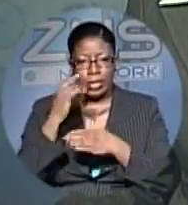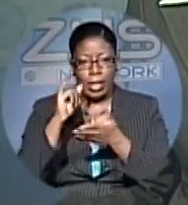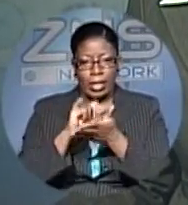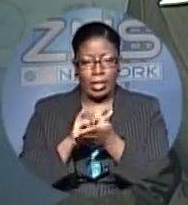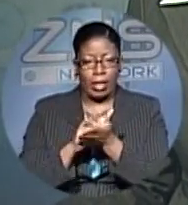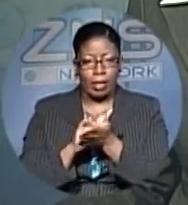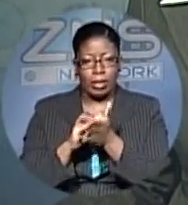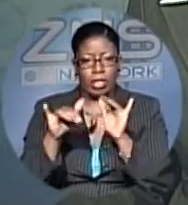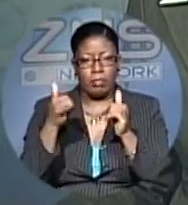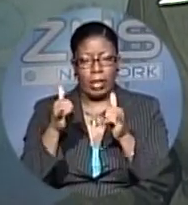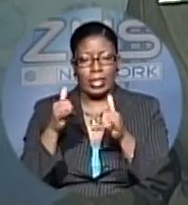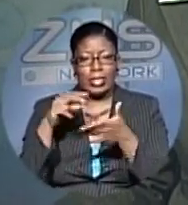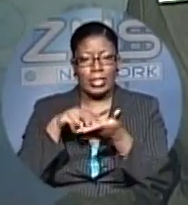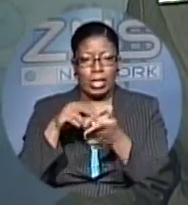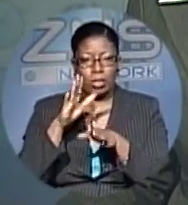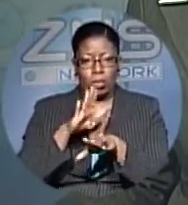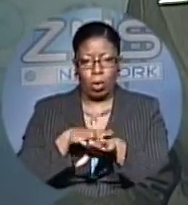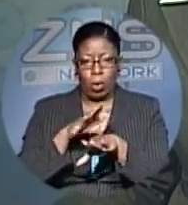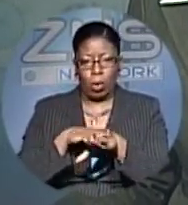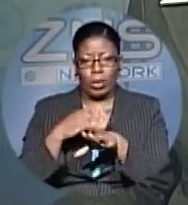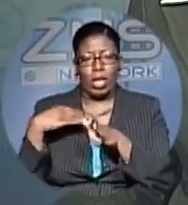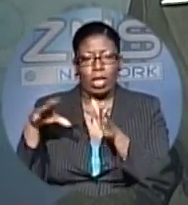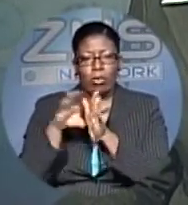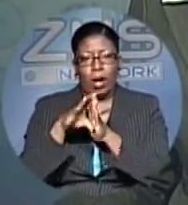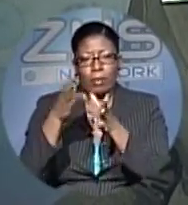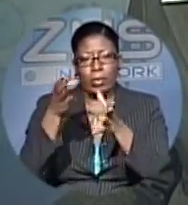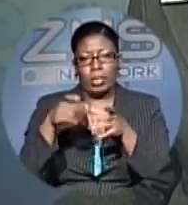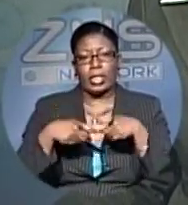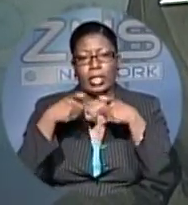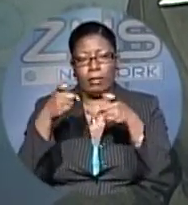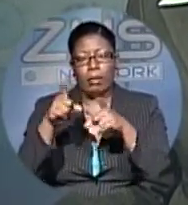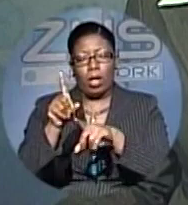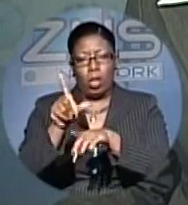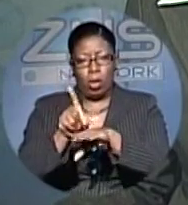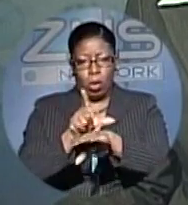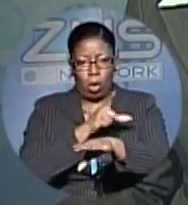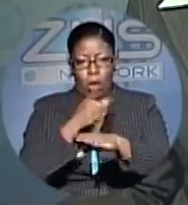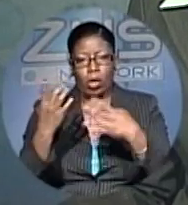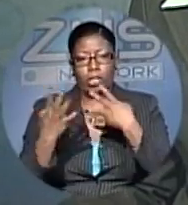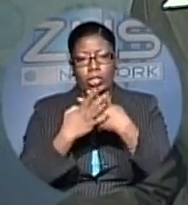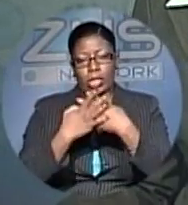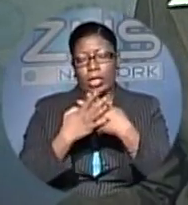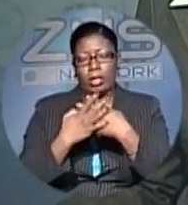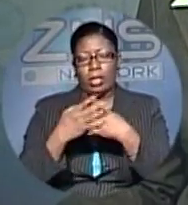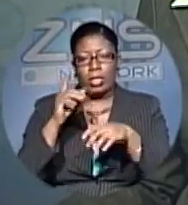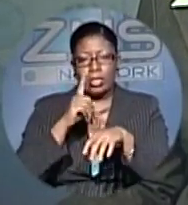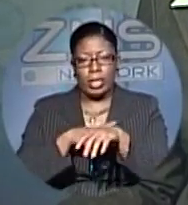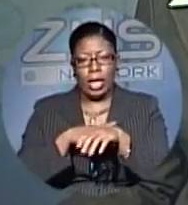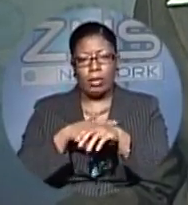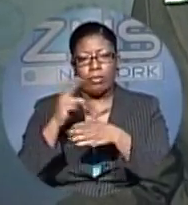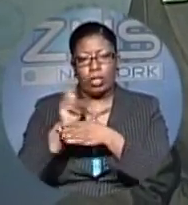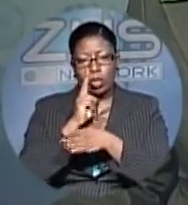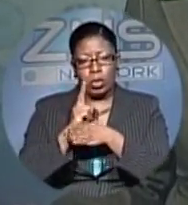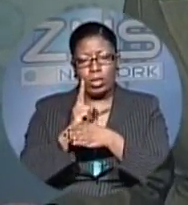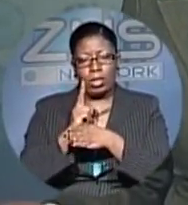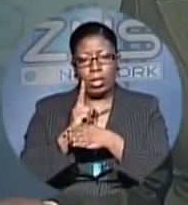party's stance on crime as it calls for longer jail times for individuals convicted of using high-powered